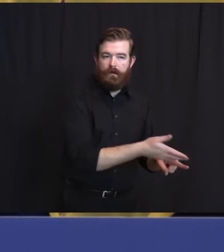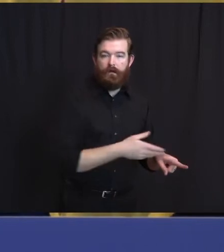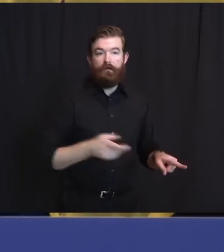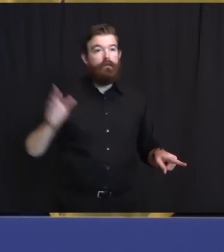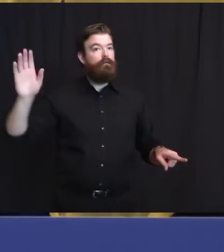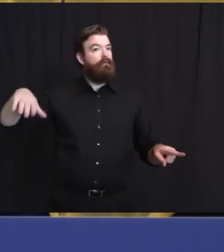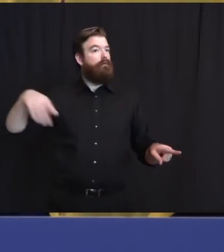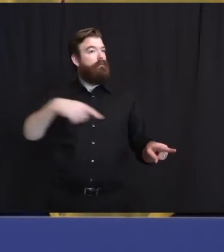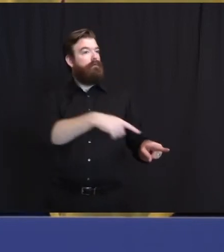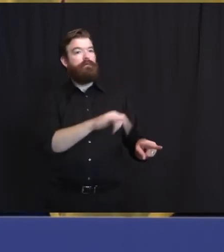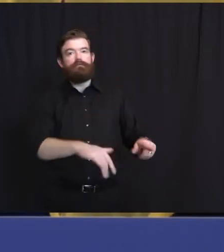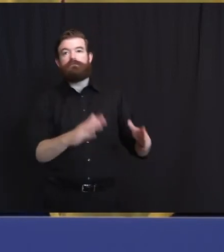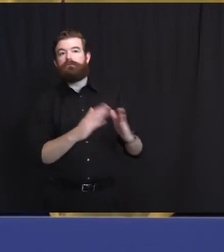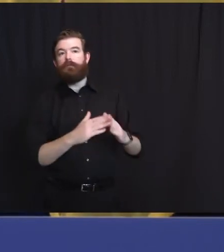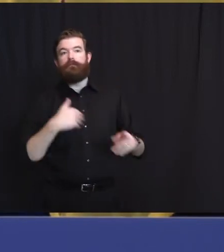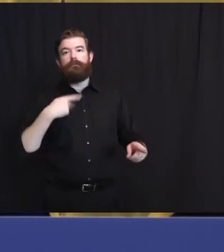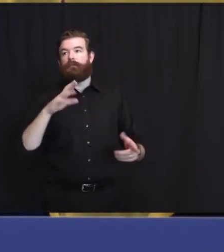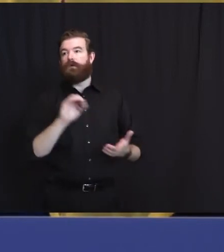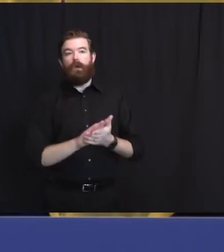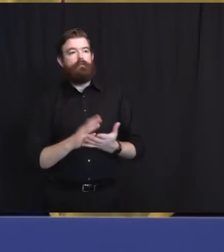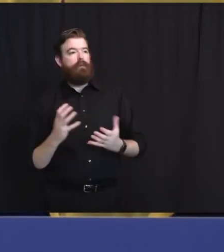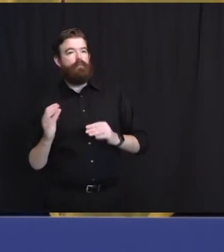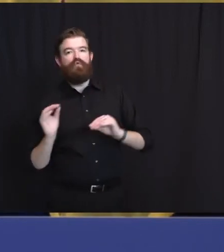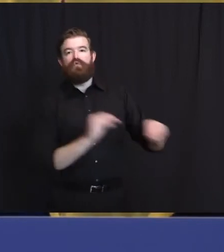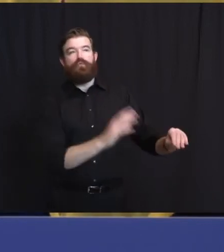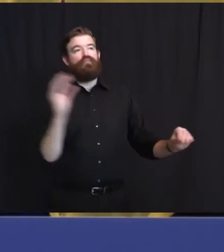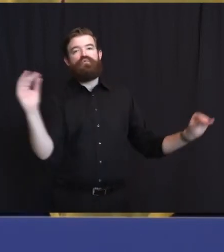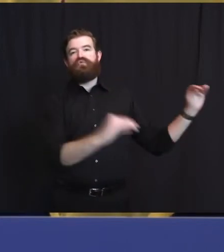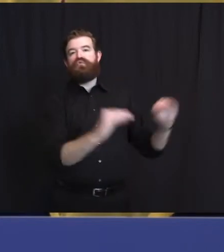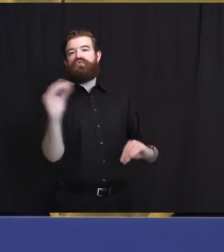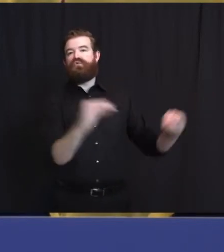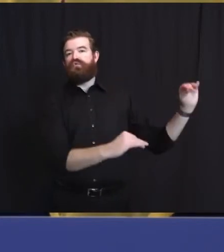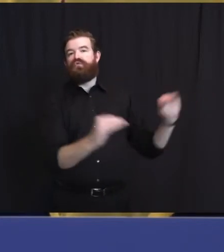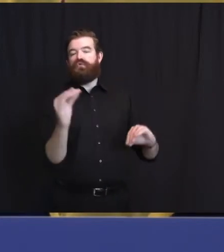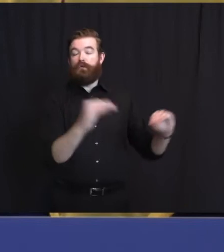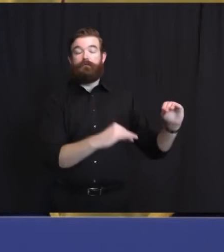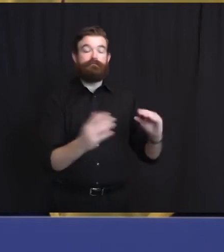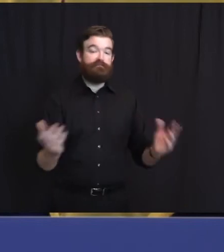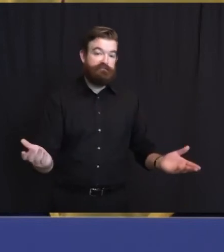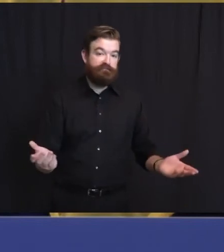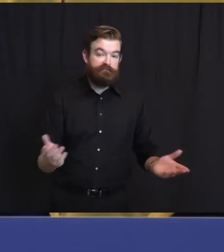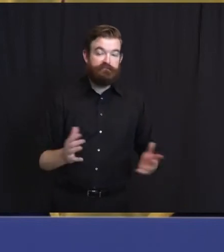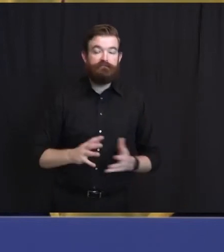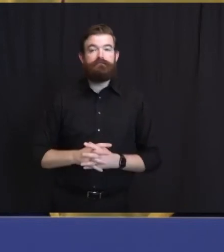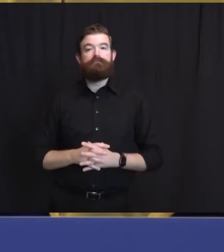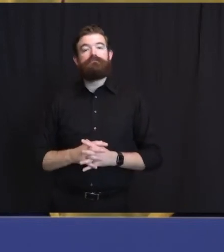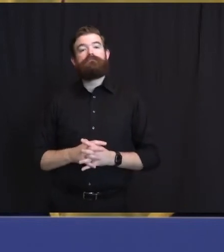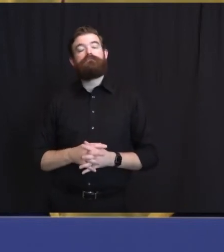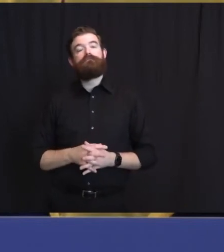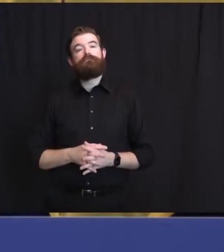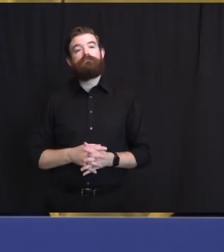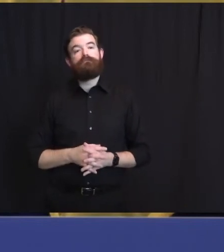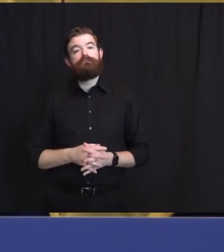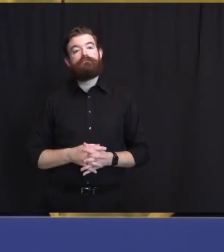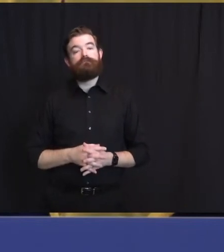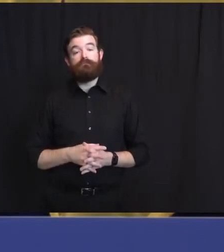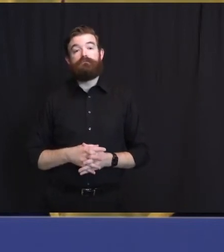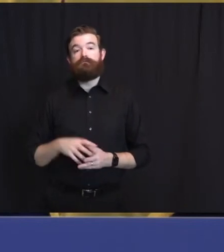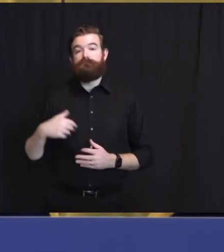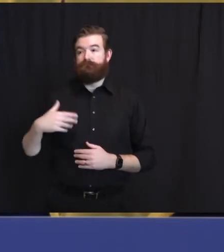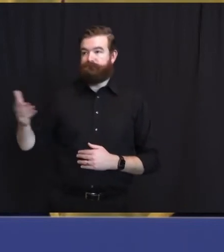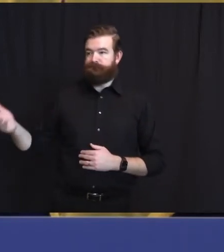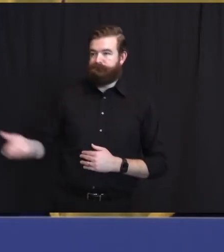I'm going to do something I haven't done since we've been here. I have to actually go out and take a quick call, but it's for good reason. But please help me welcome the woman to my right who